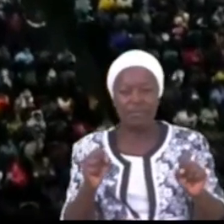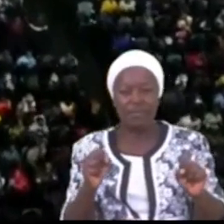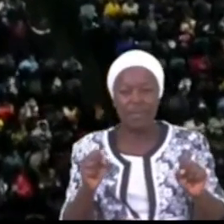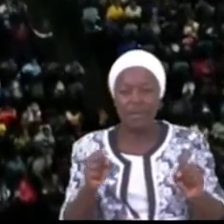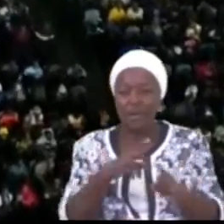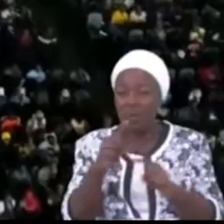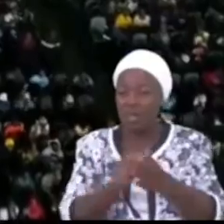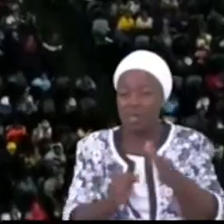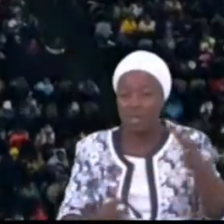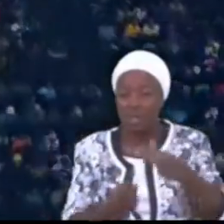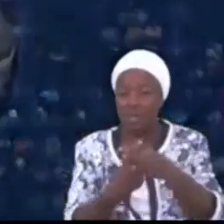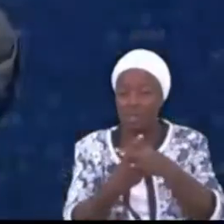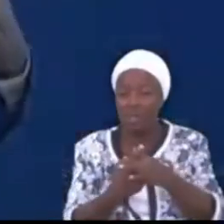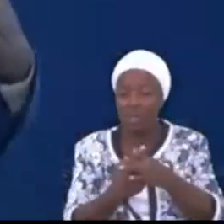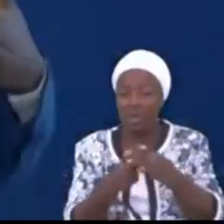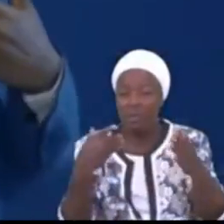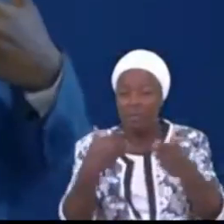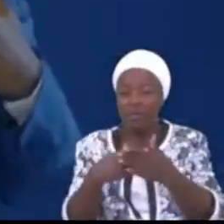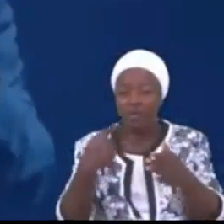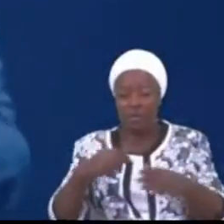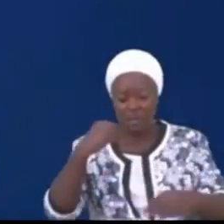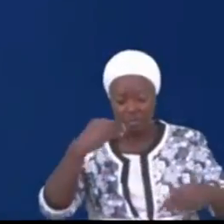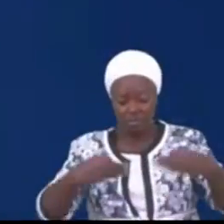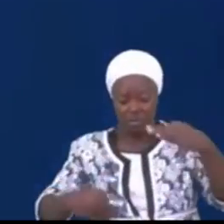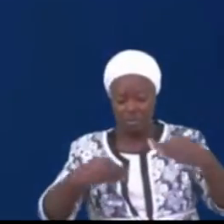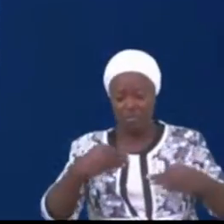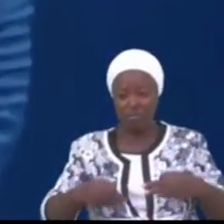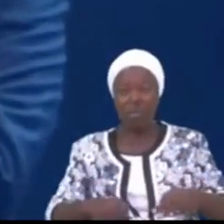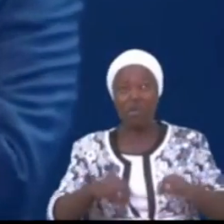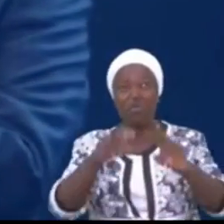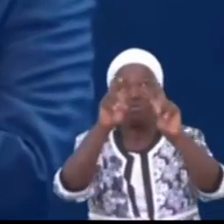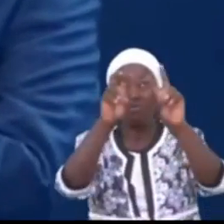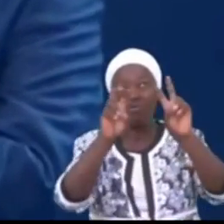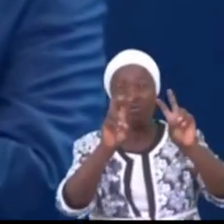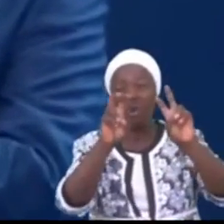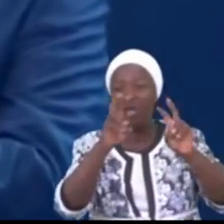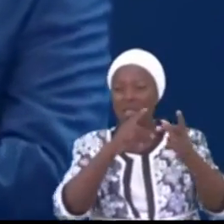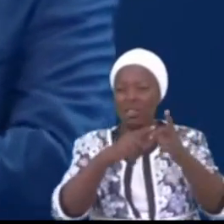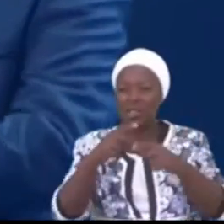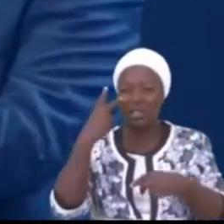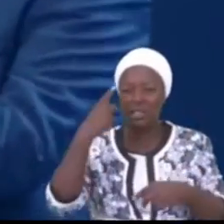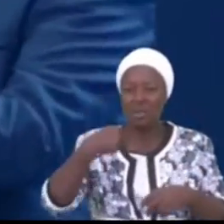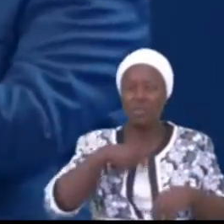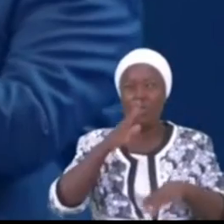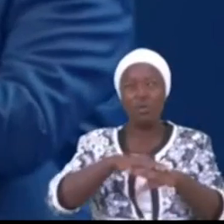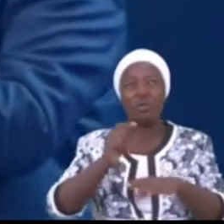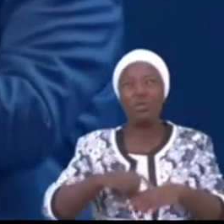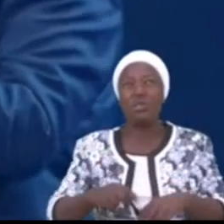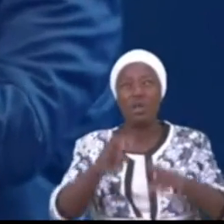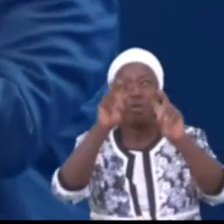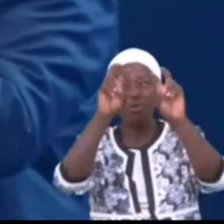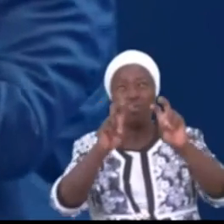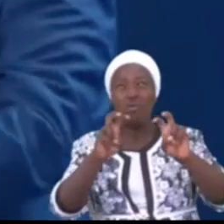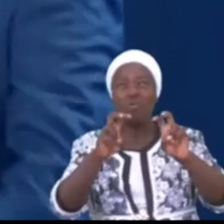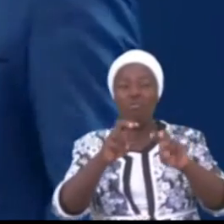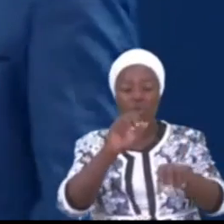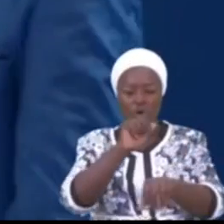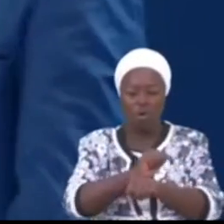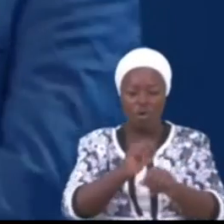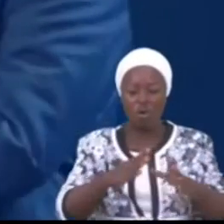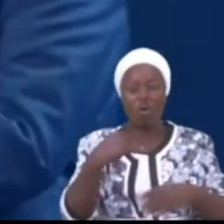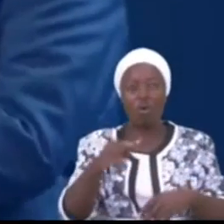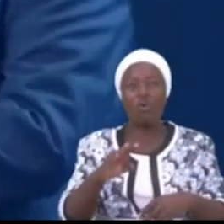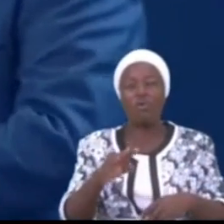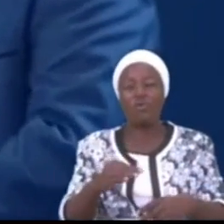appear before the judgment throne, and see thee on thy throne, Rock of ages, cleft for